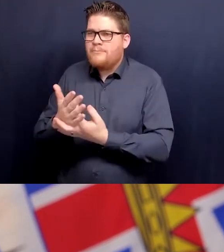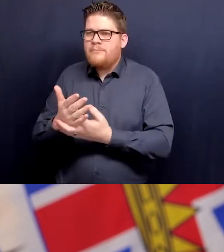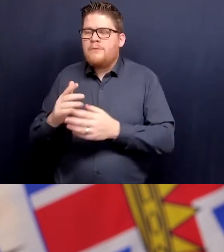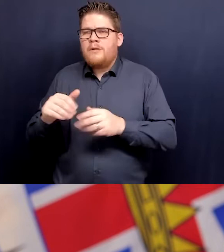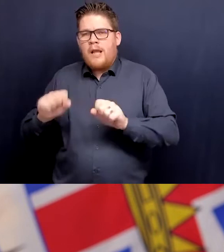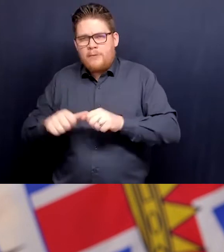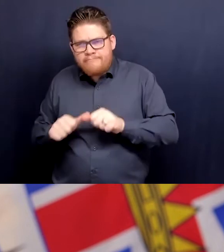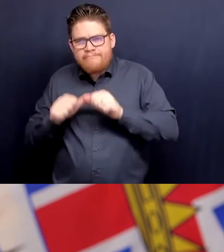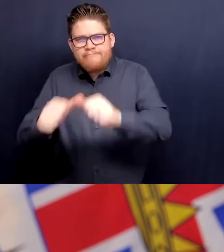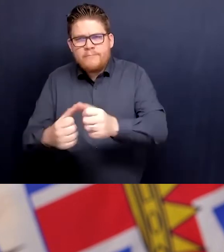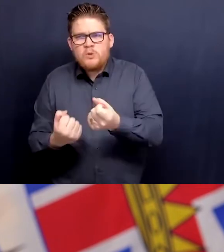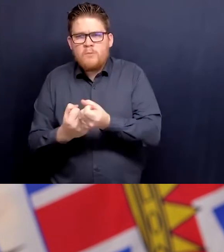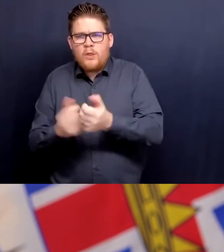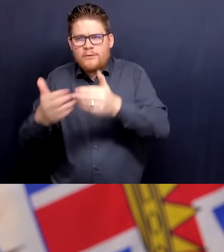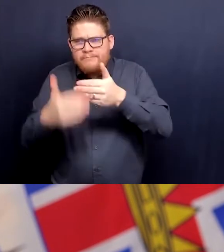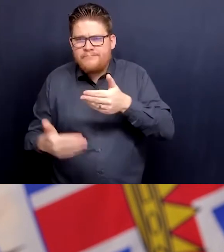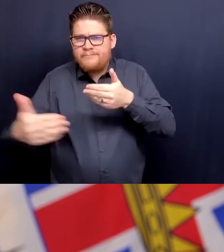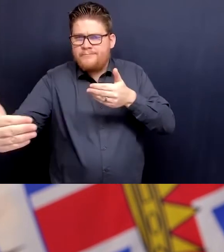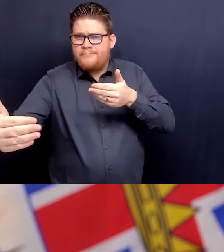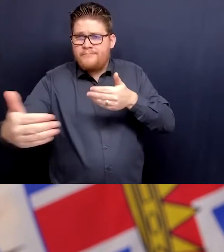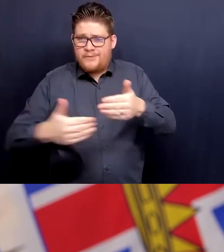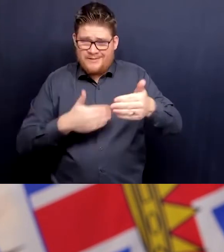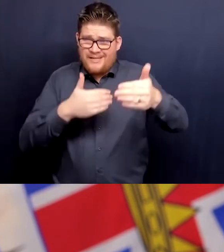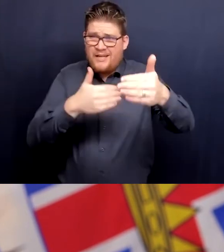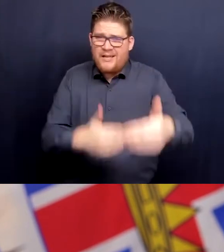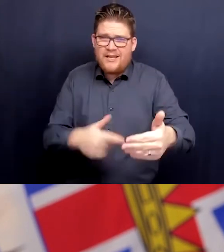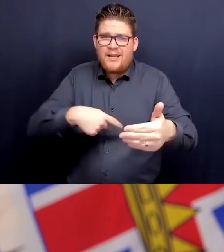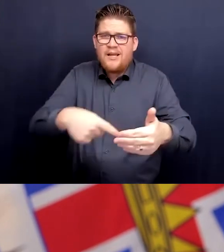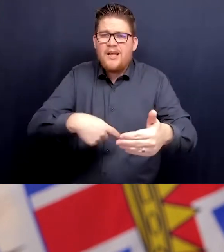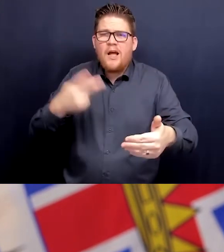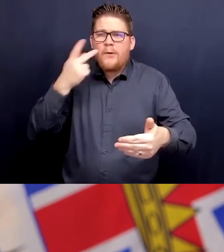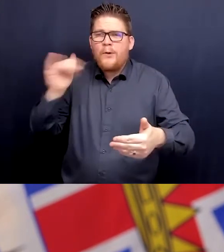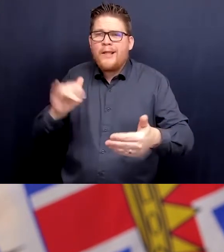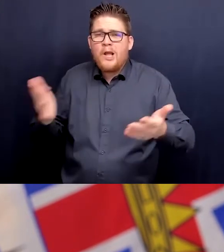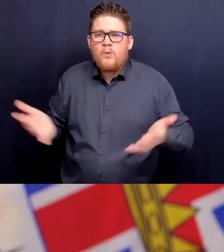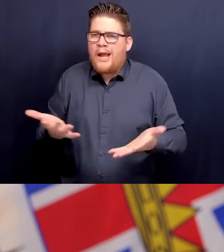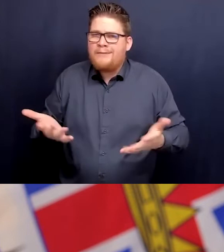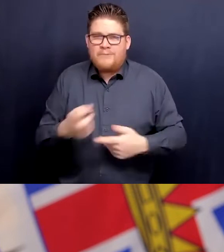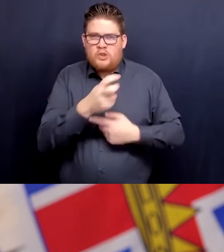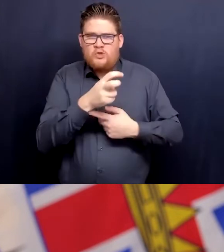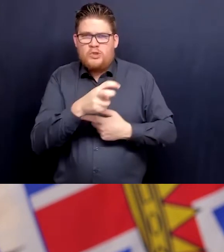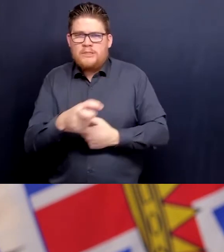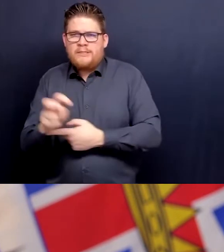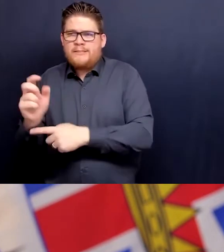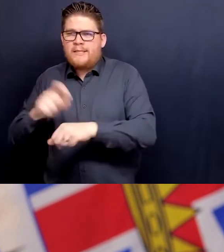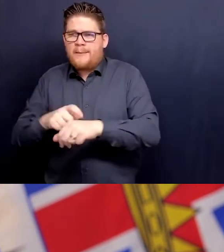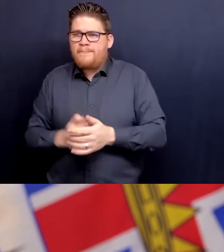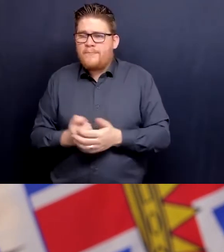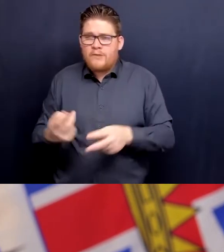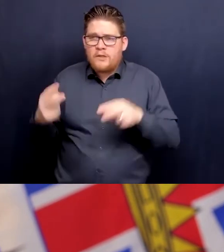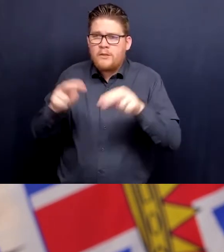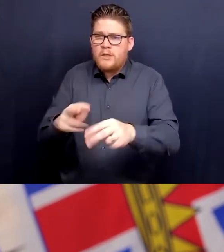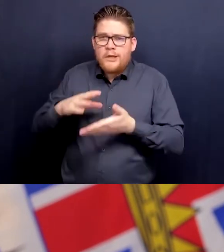next phase of this pandemic, the transition phase. And we need to look at what we've learned. We've learned about the importance